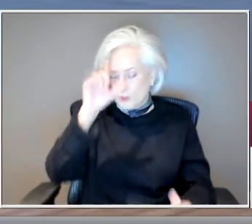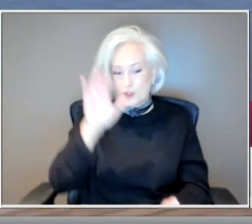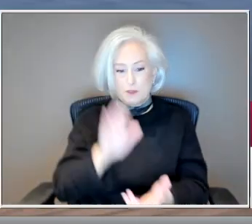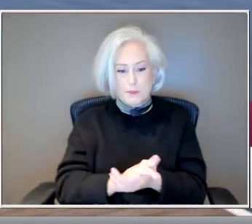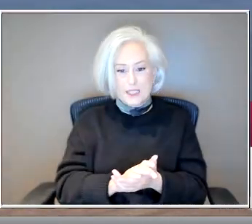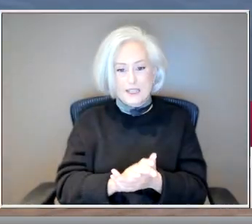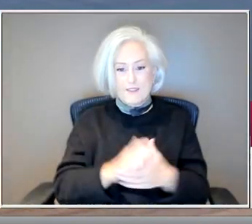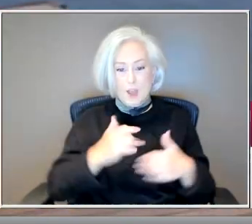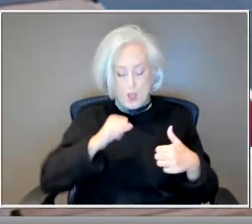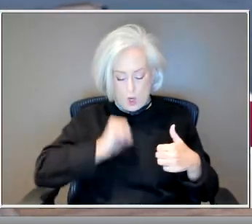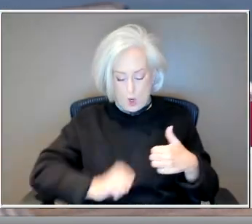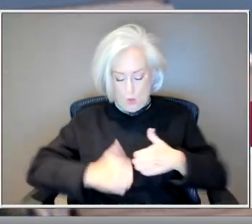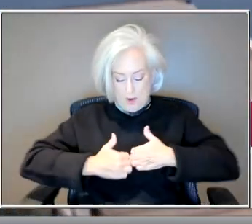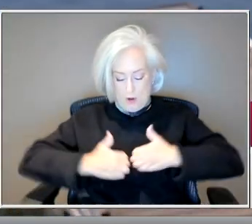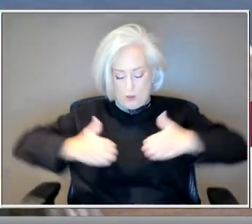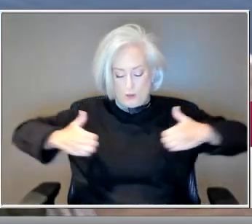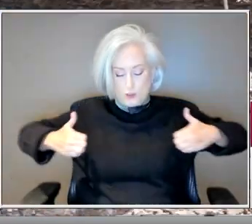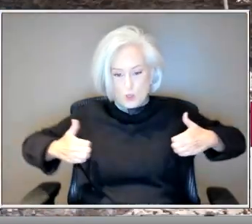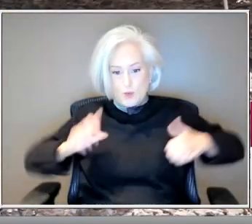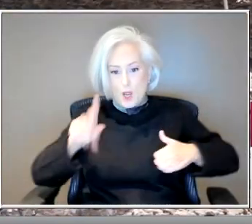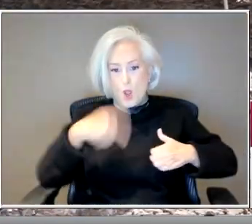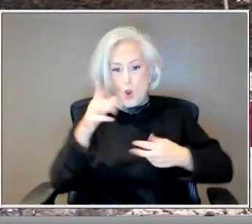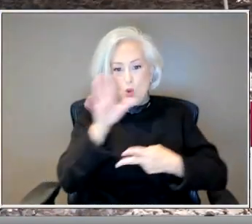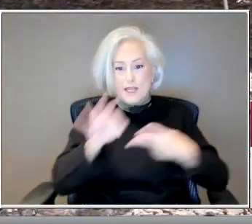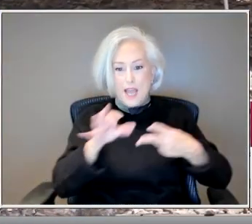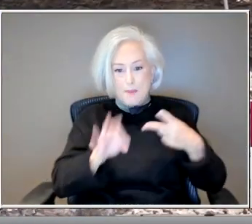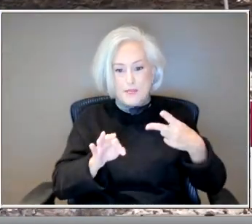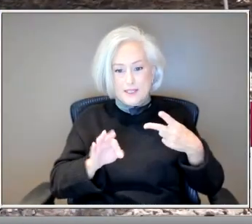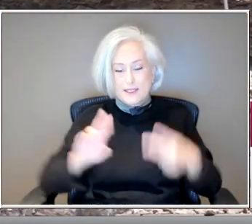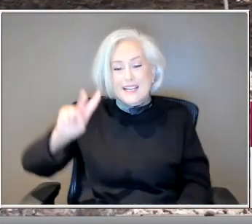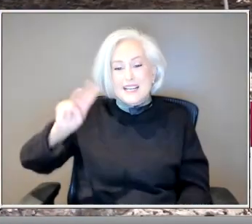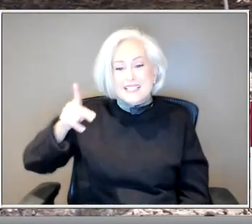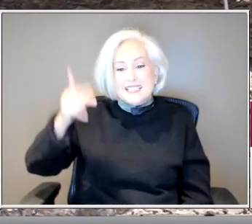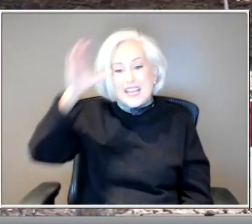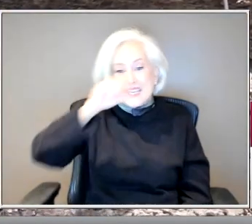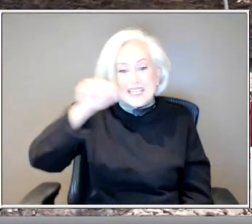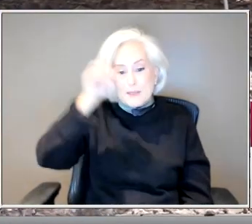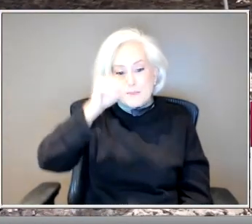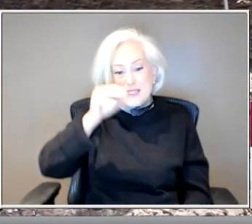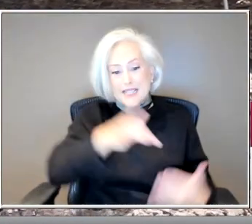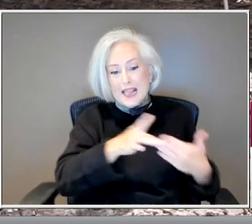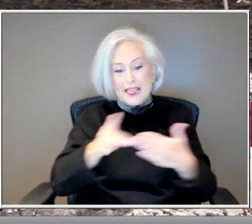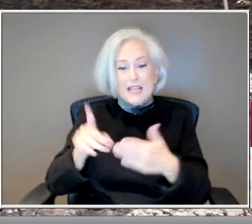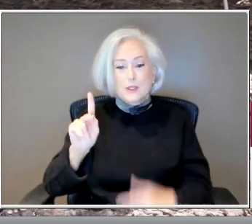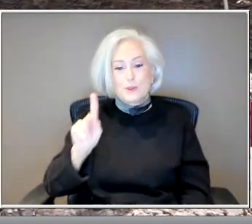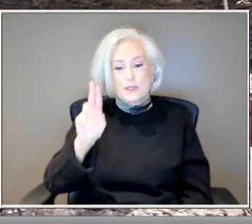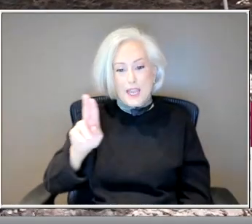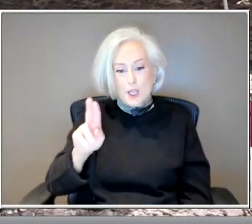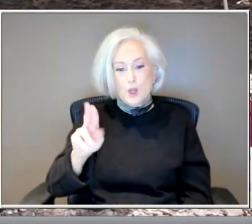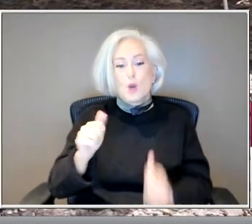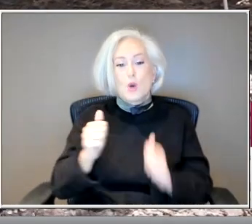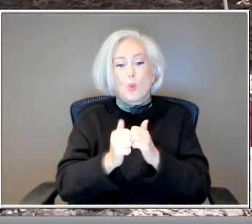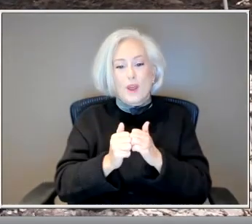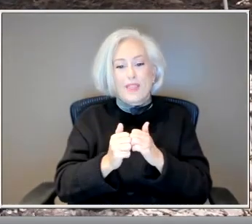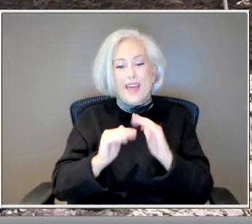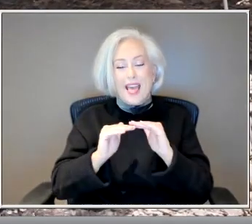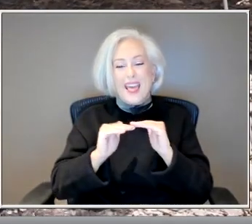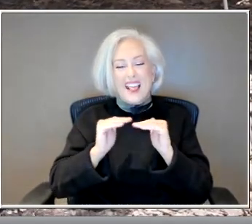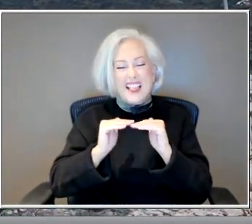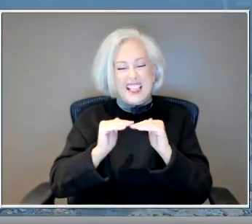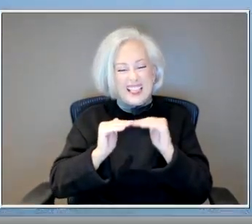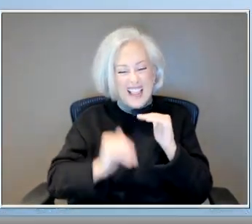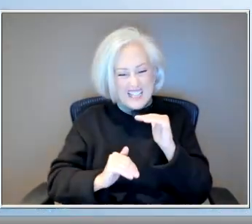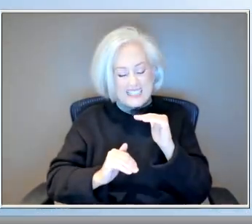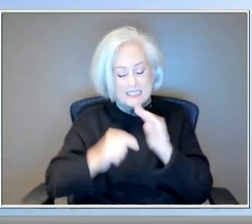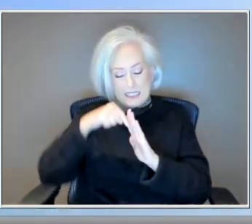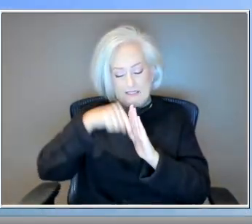his second opinion led him to the health system and a far less invasive solution. That's next Thursday at 8 a.m.